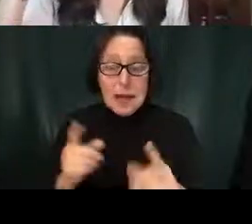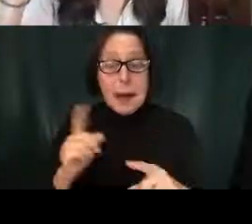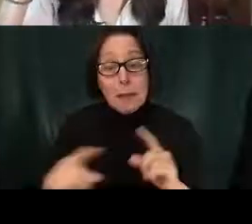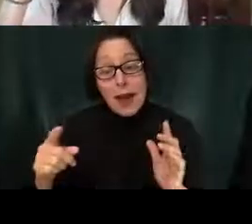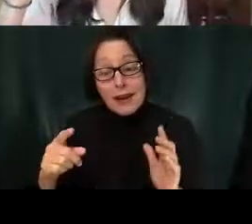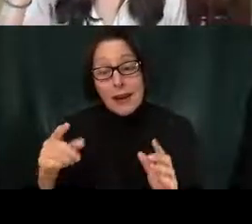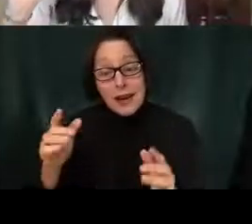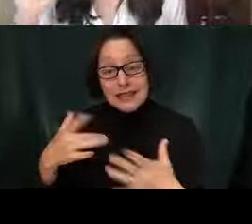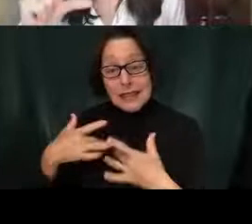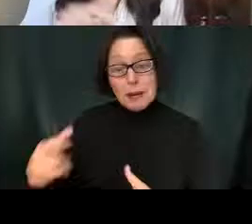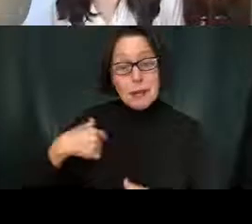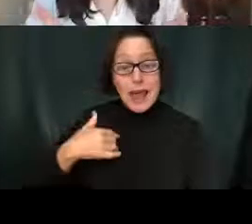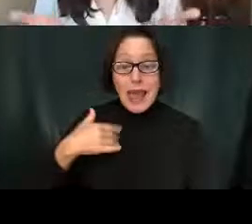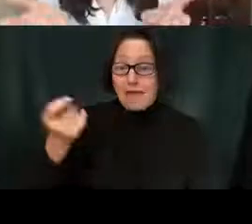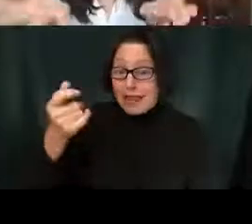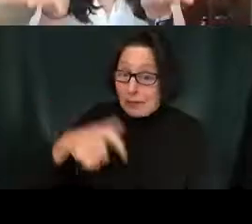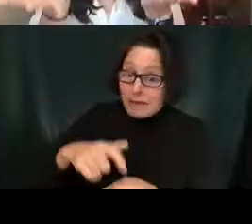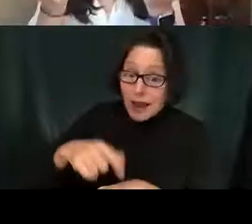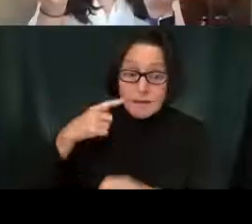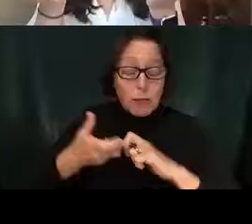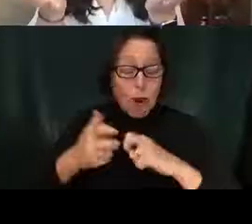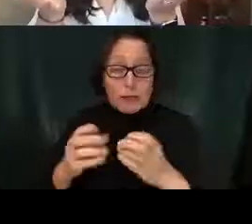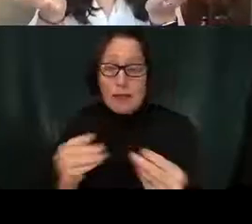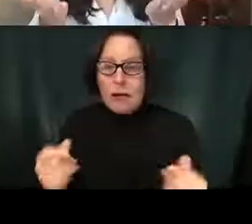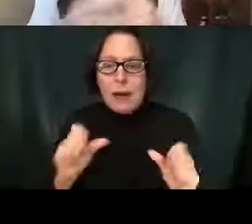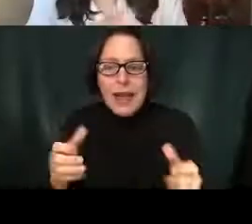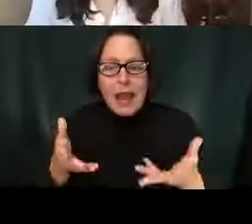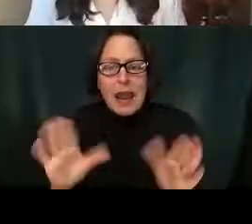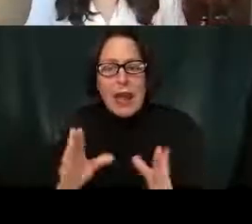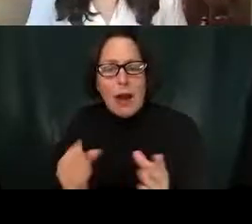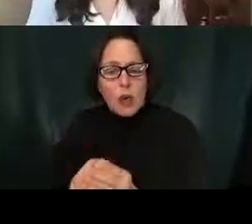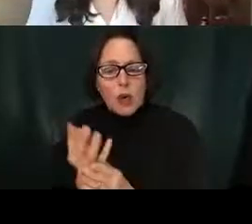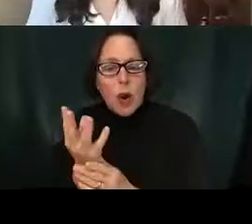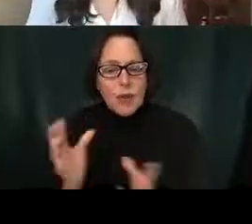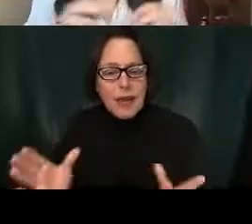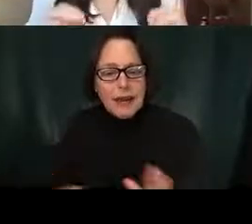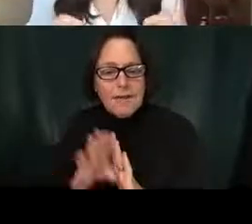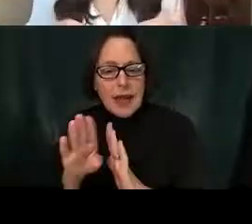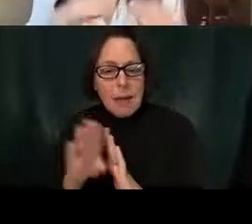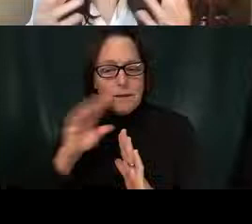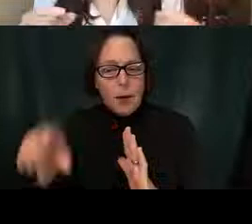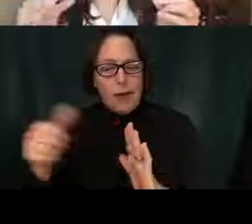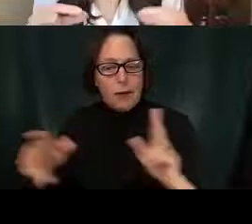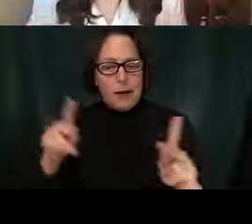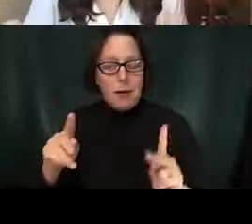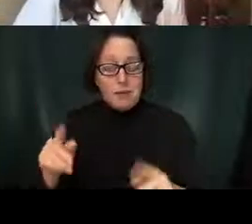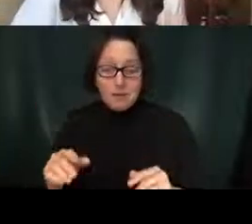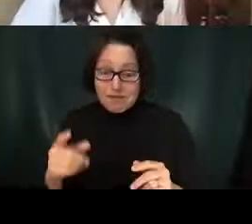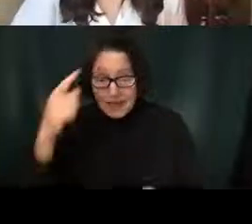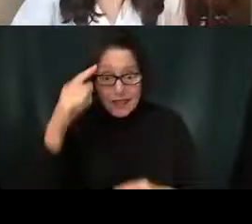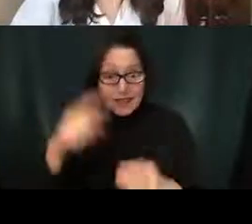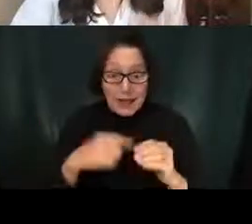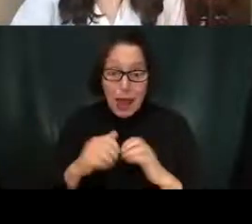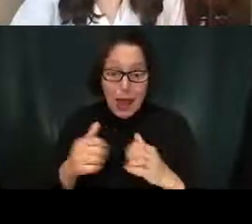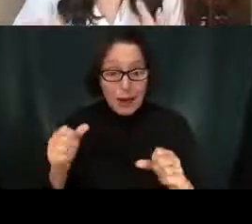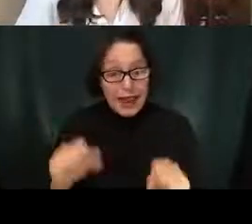have time for a little bit of problem solving where we can allow growth and development for other people. So think about how can you create those